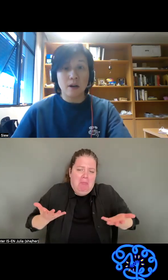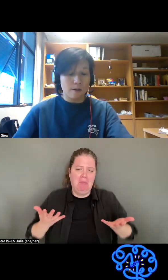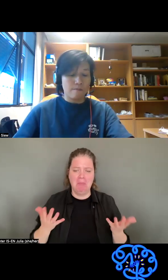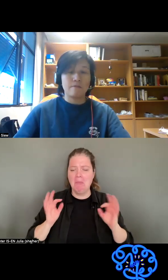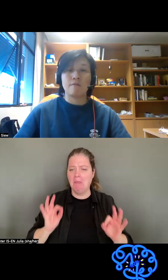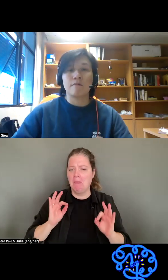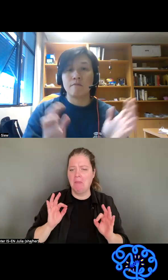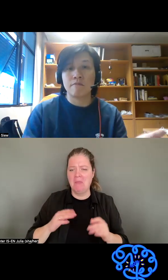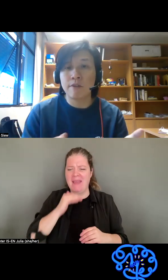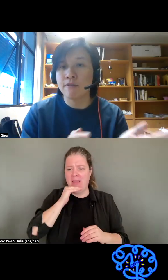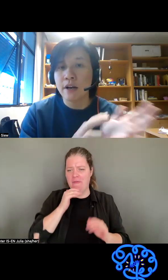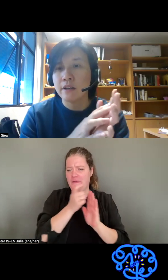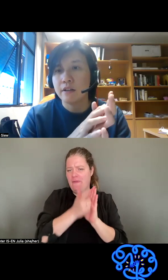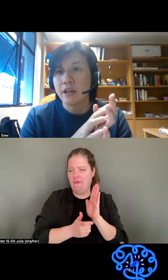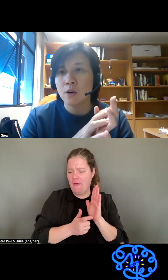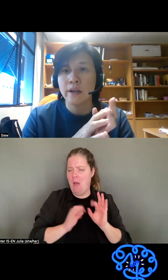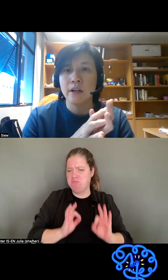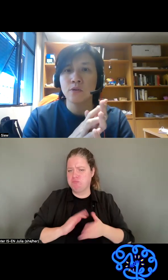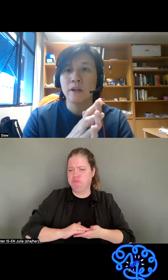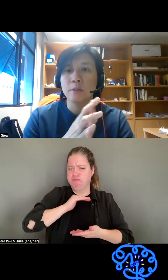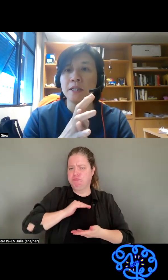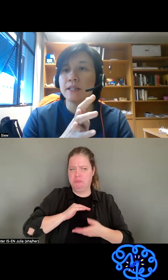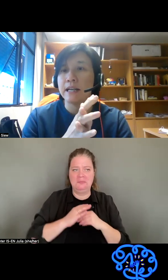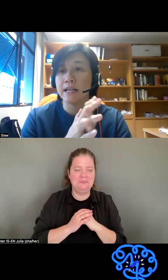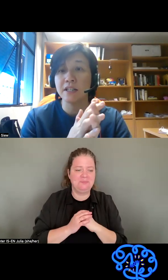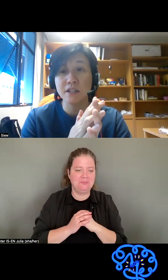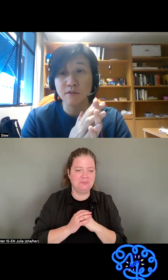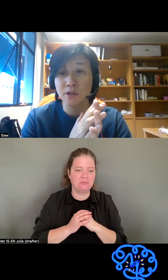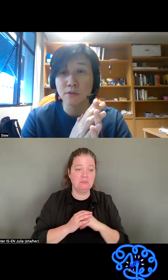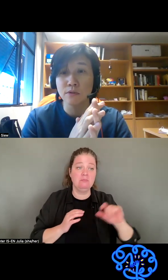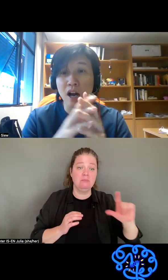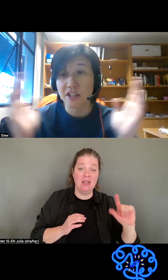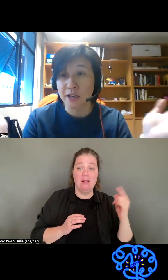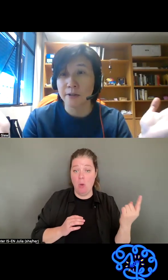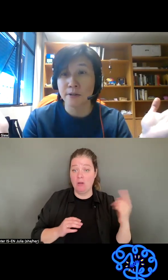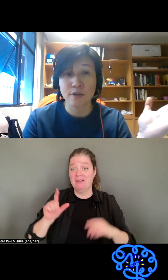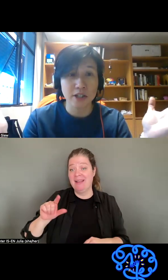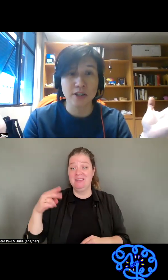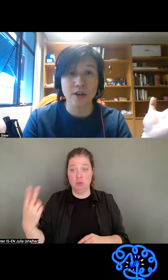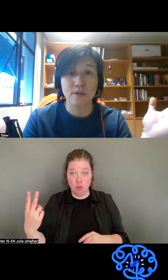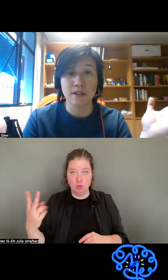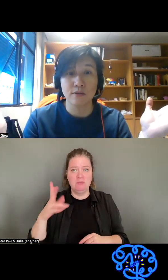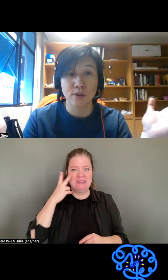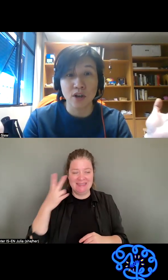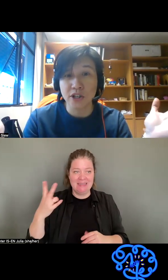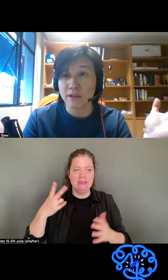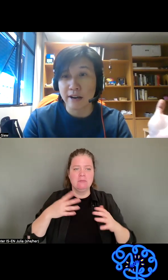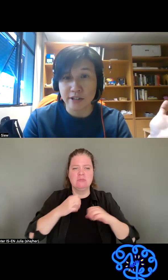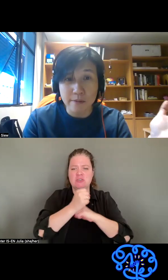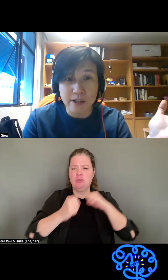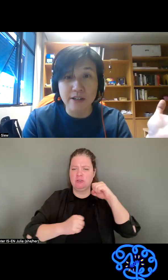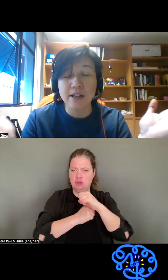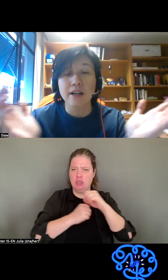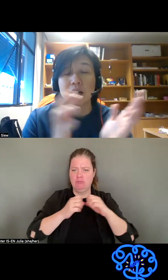So we find that the L1 and L2 participants, they are sensitive to large-scale structure of the phonological